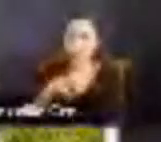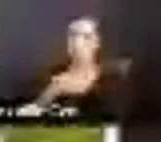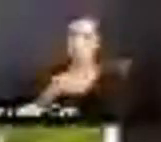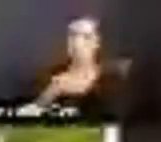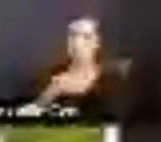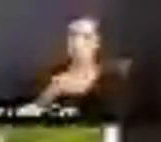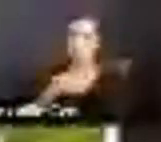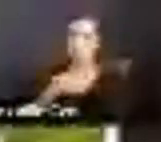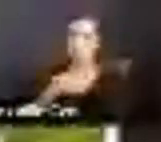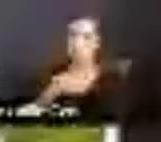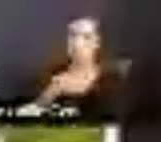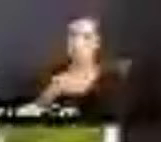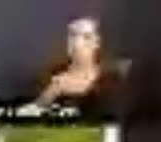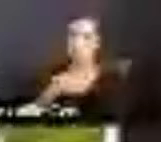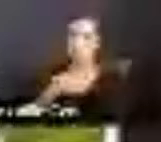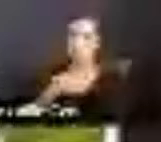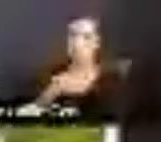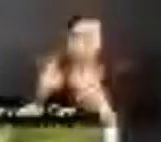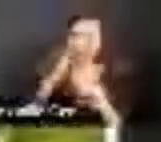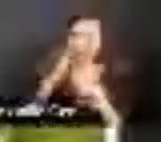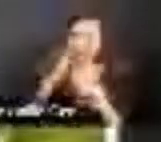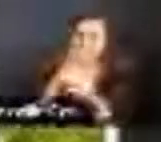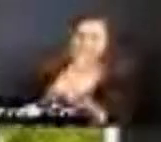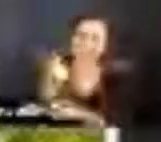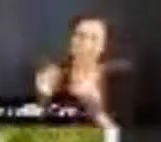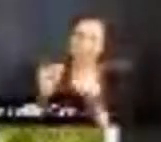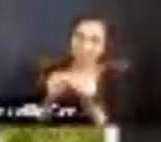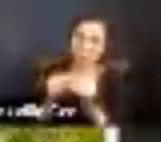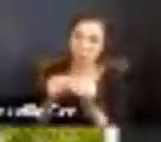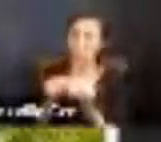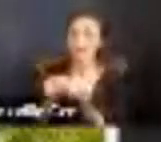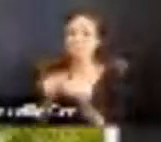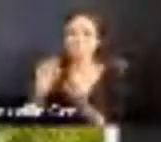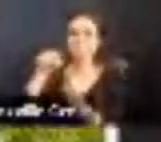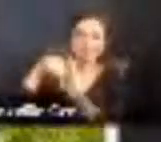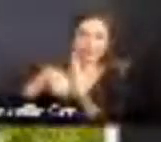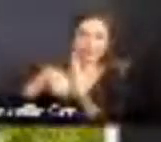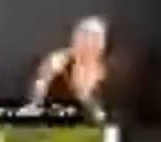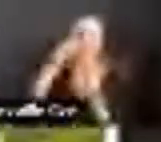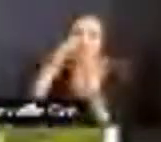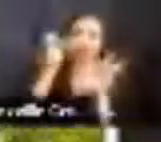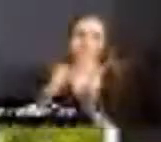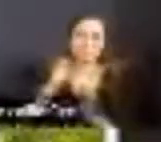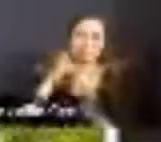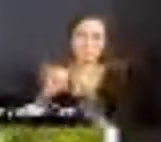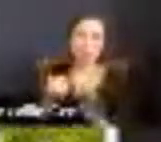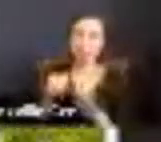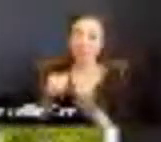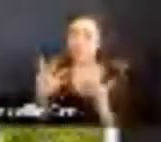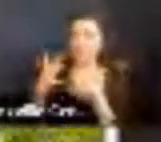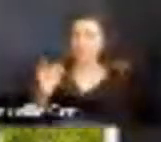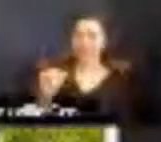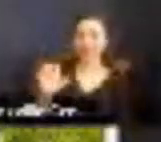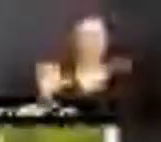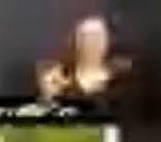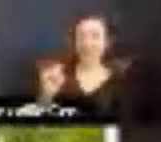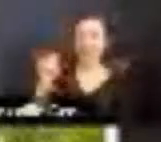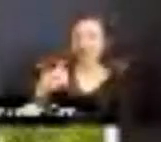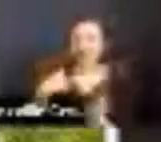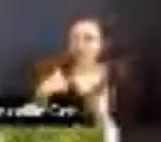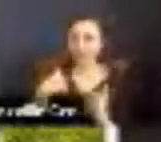isolated, but quarantining takes there's a little more nuance to that. And so with their case volume and just